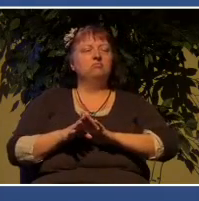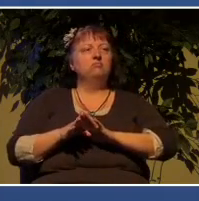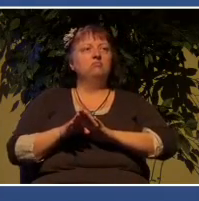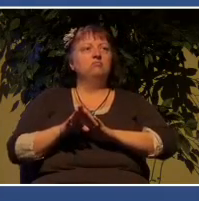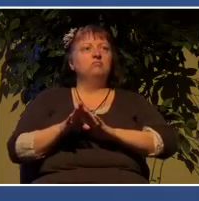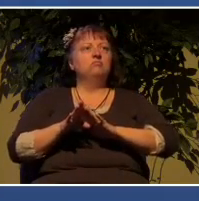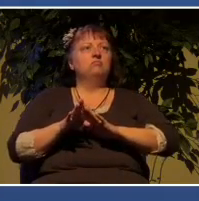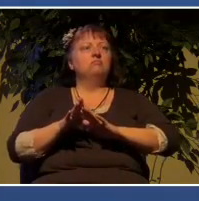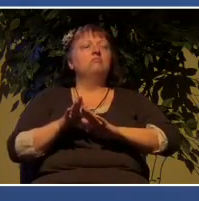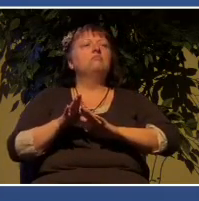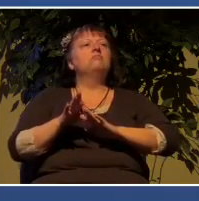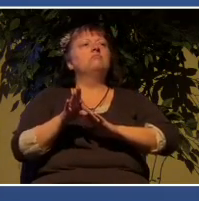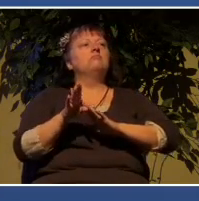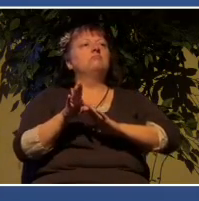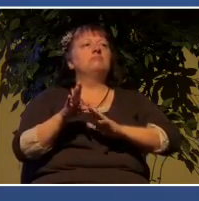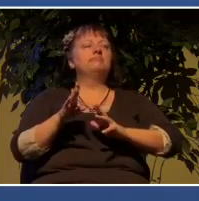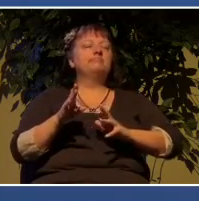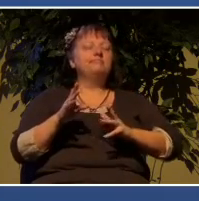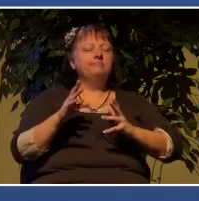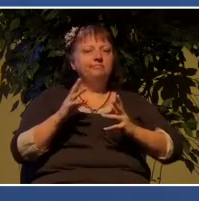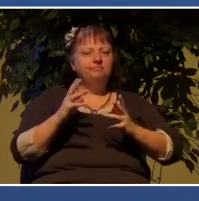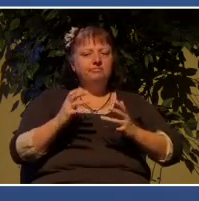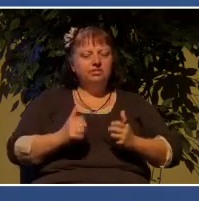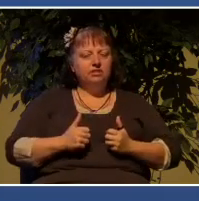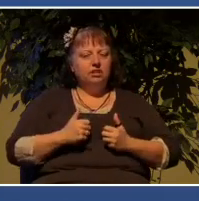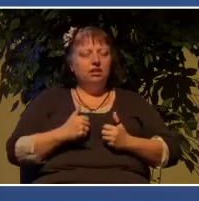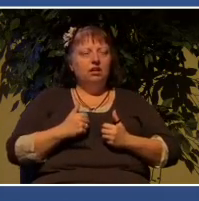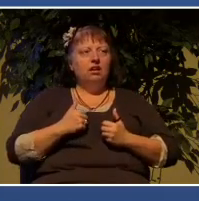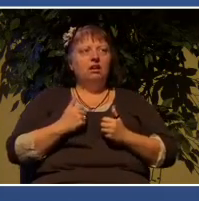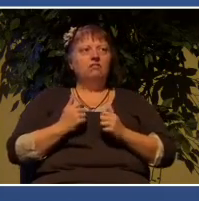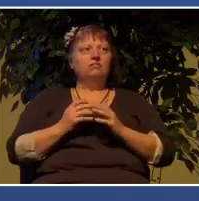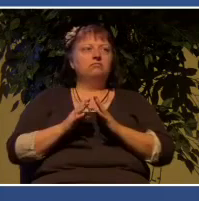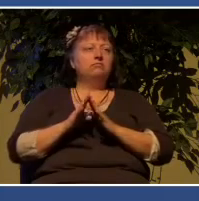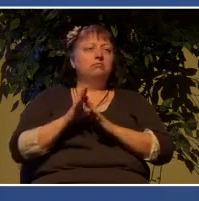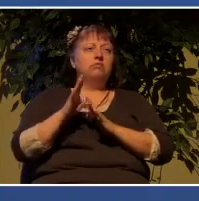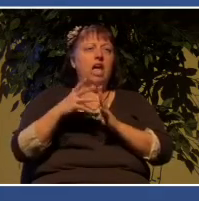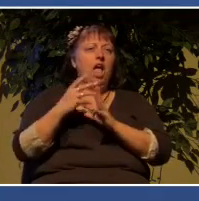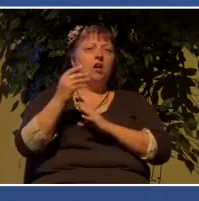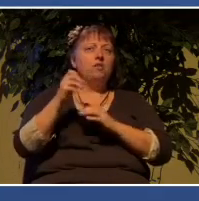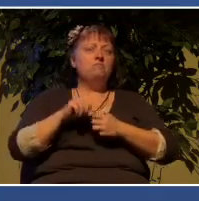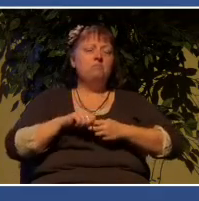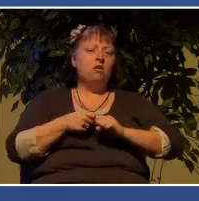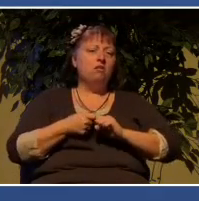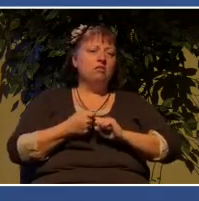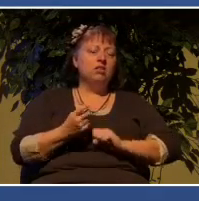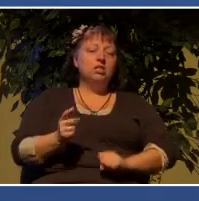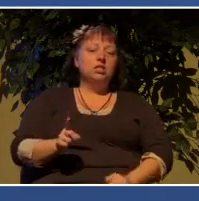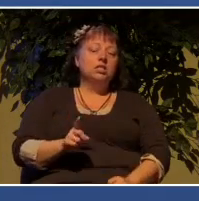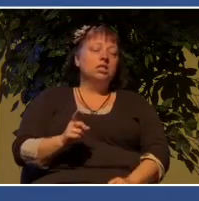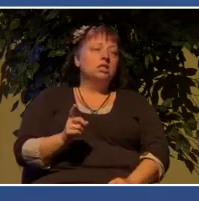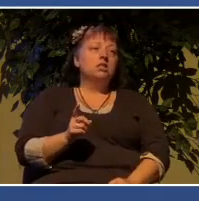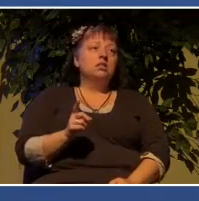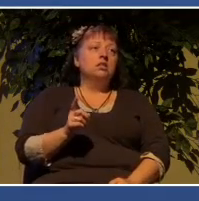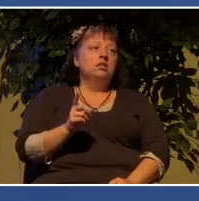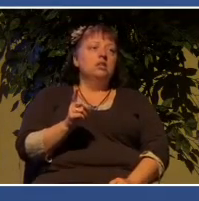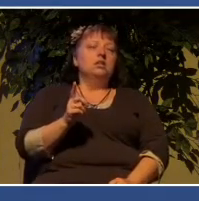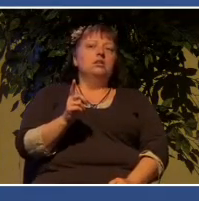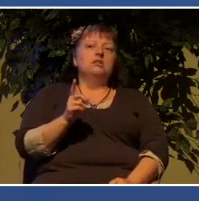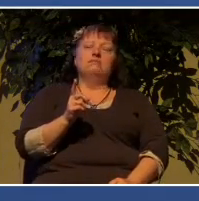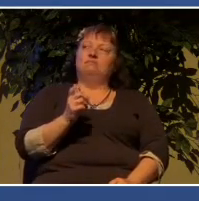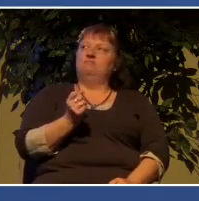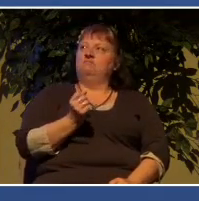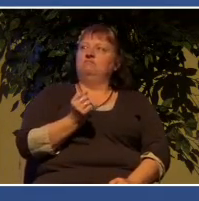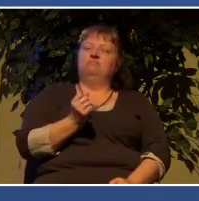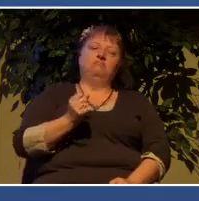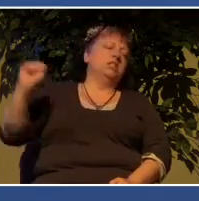enough to walk on their own. And before you know it, they turn their backs and